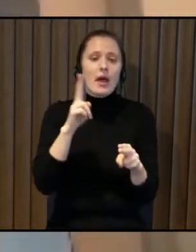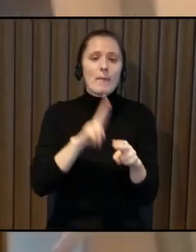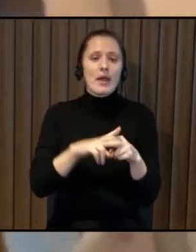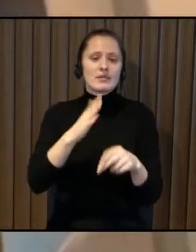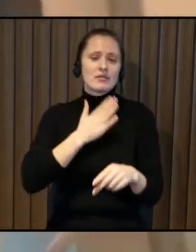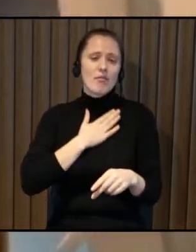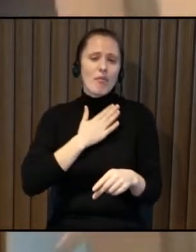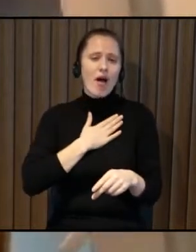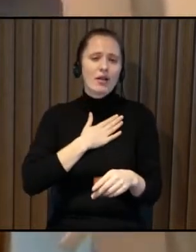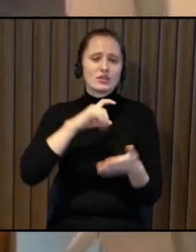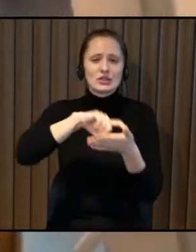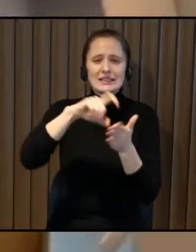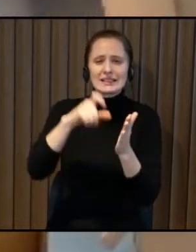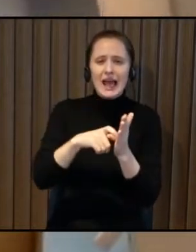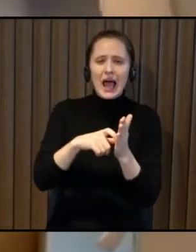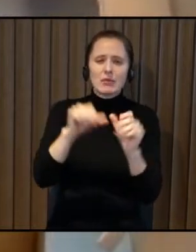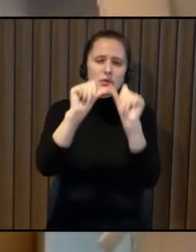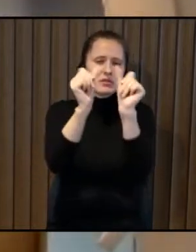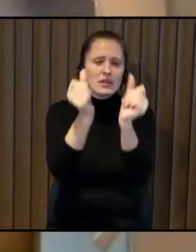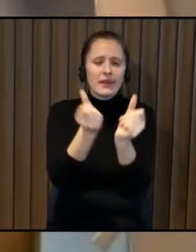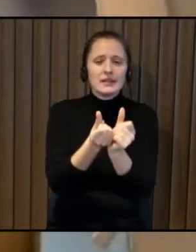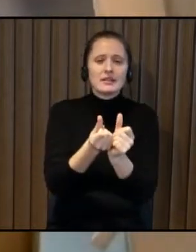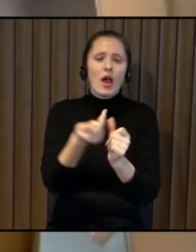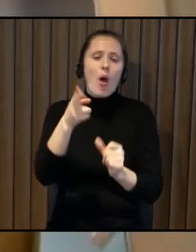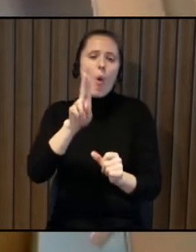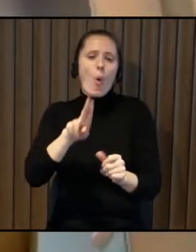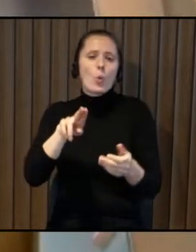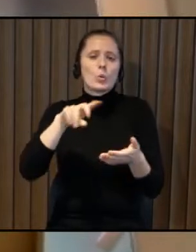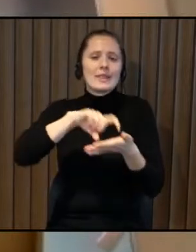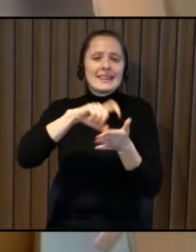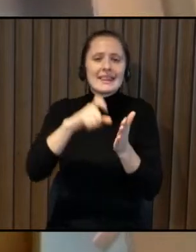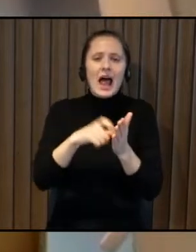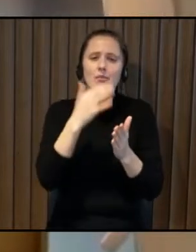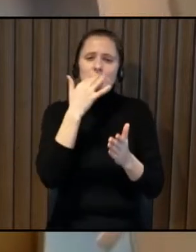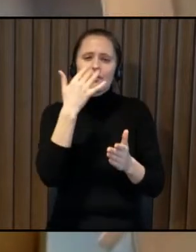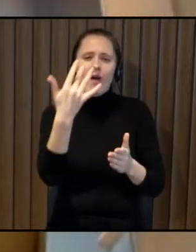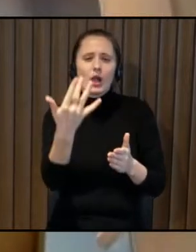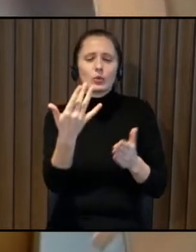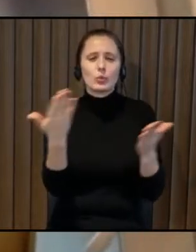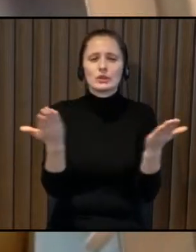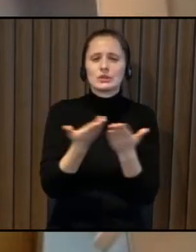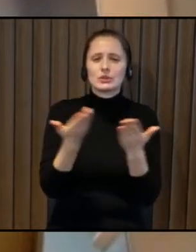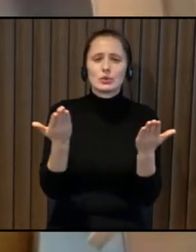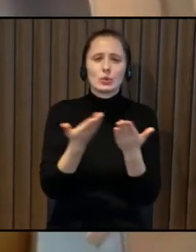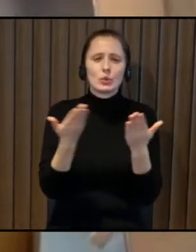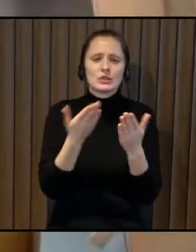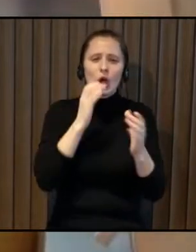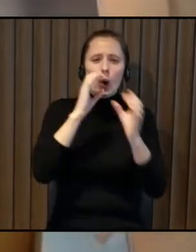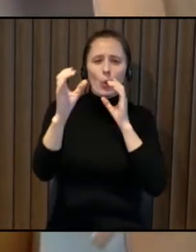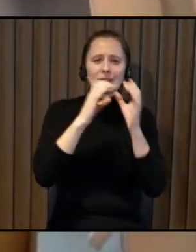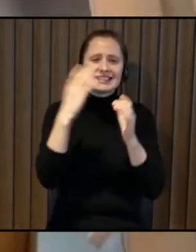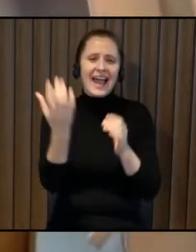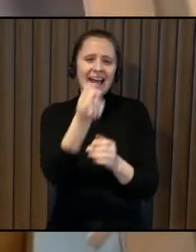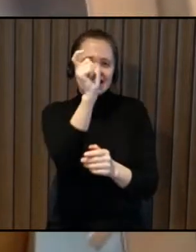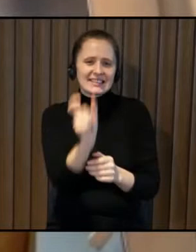but now then you say so, we see that it is so bad."